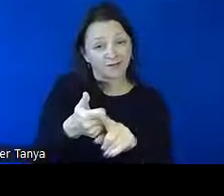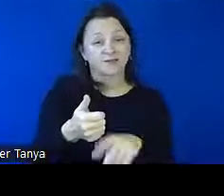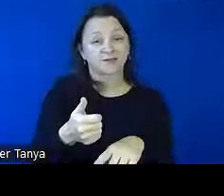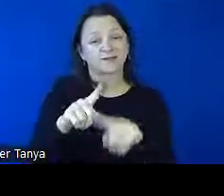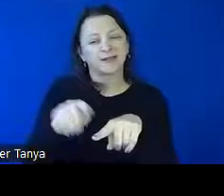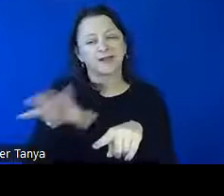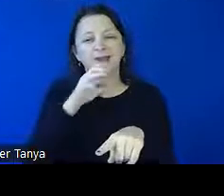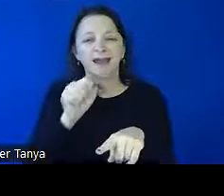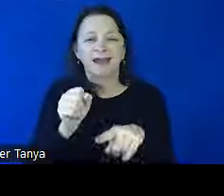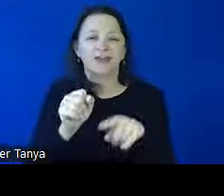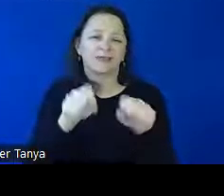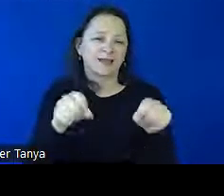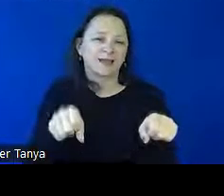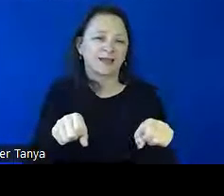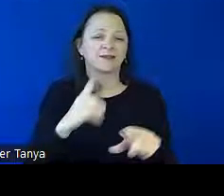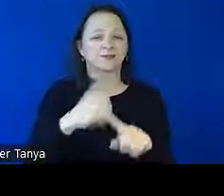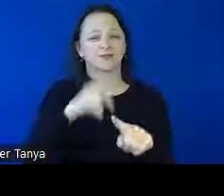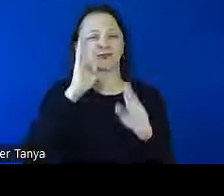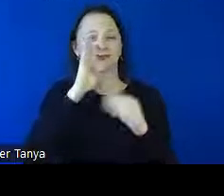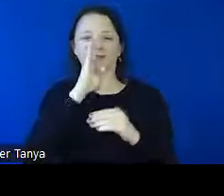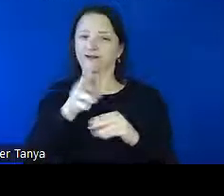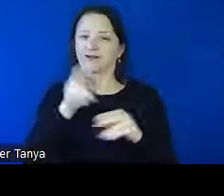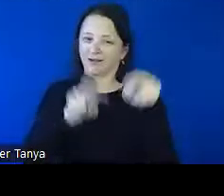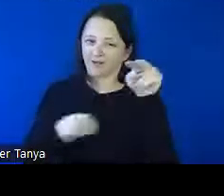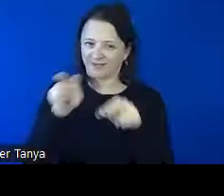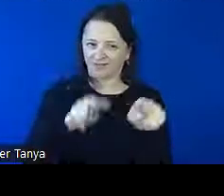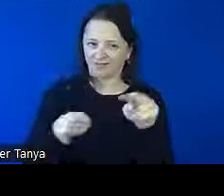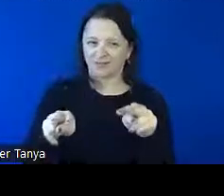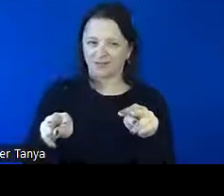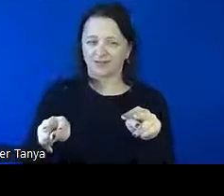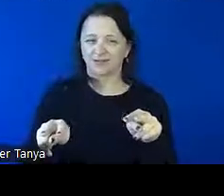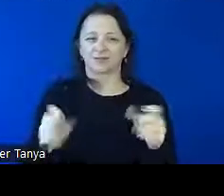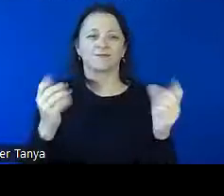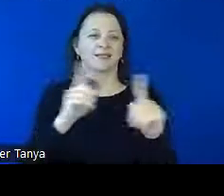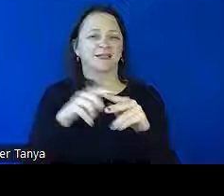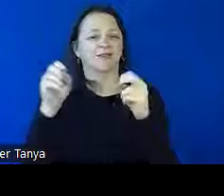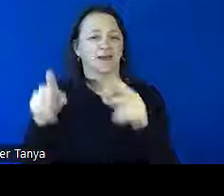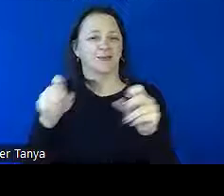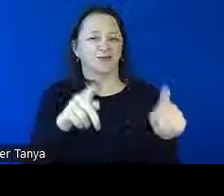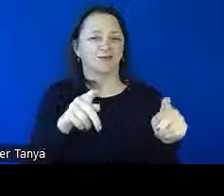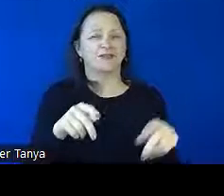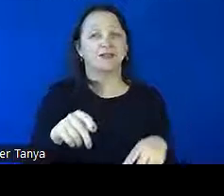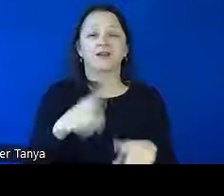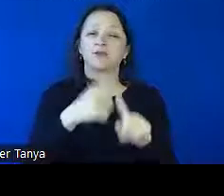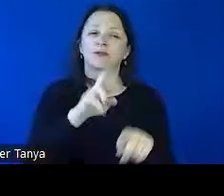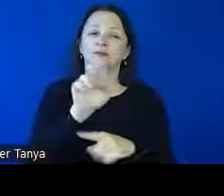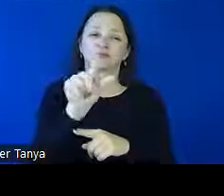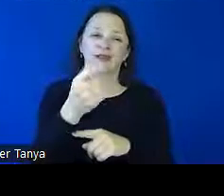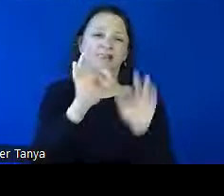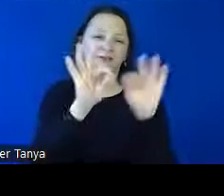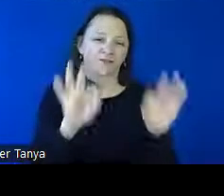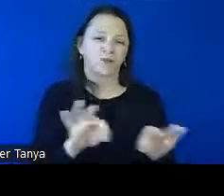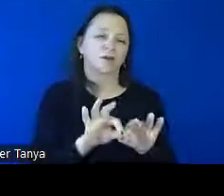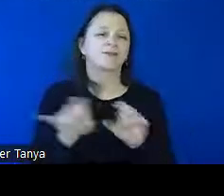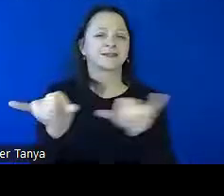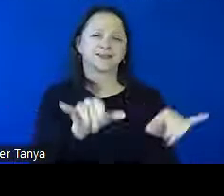really direct observation. So we're using these opportunities in addition to like things like rating forms and maybe standardized